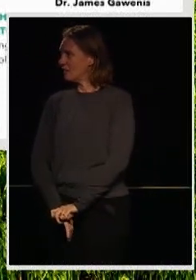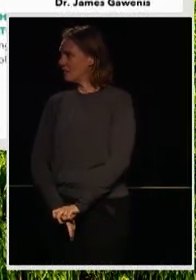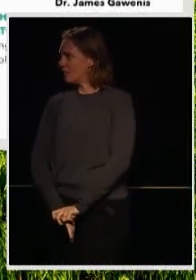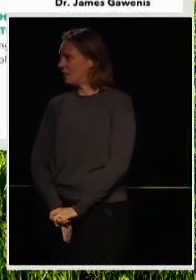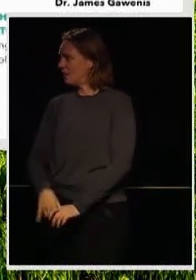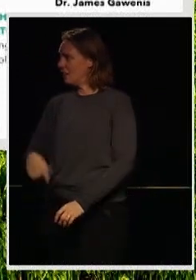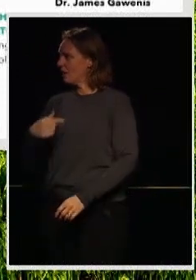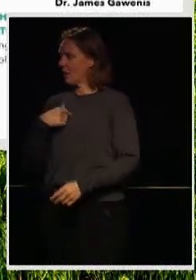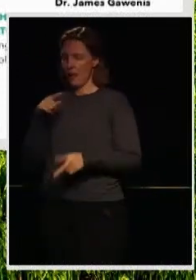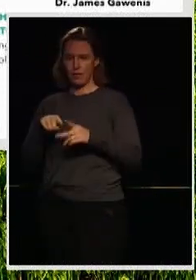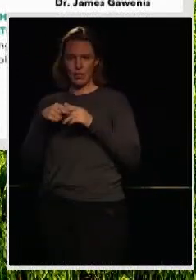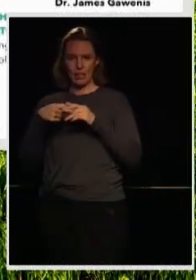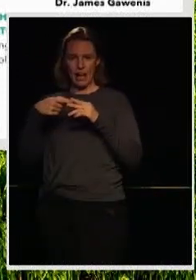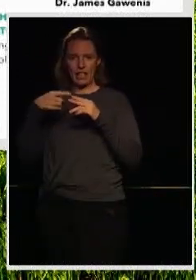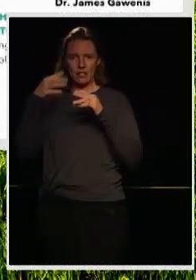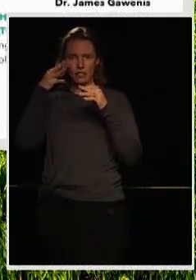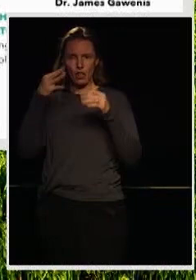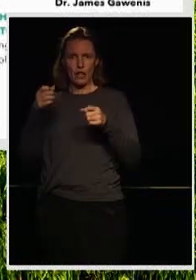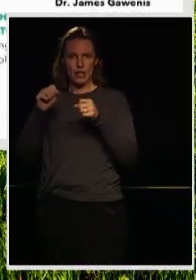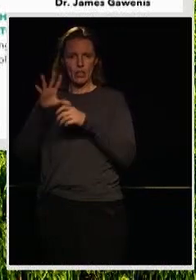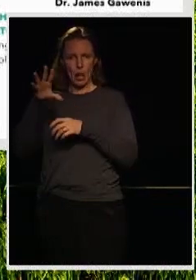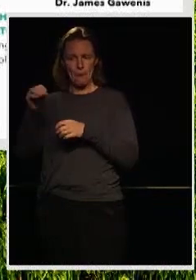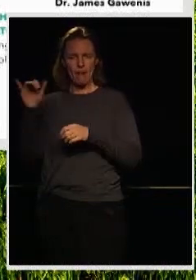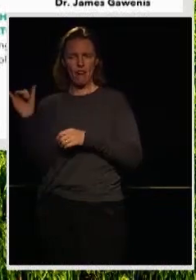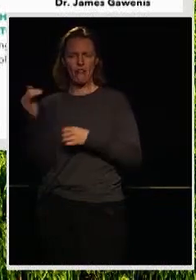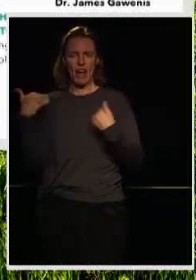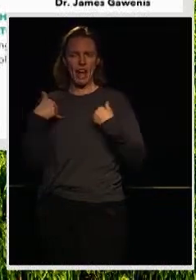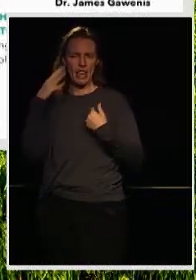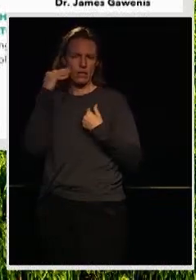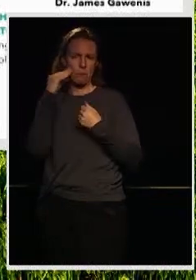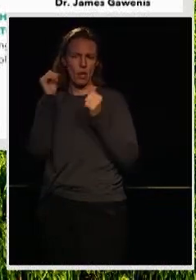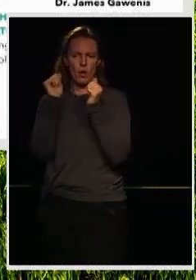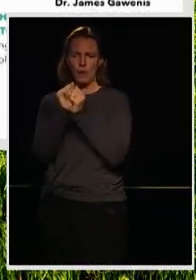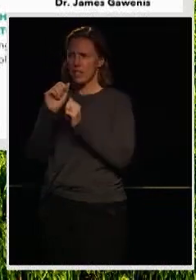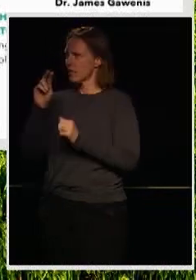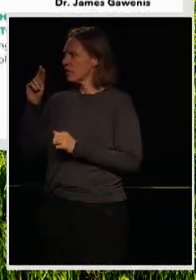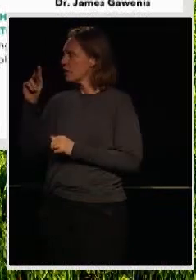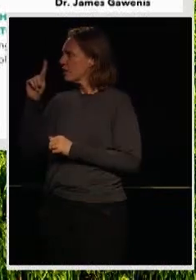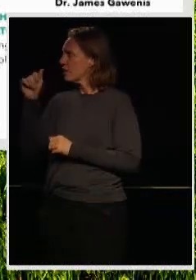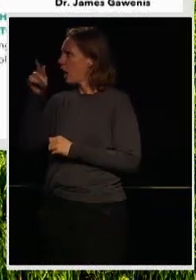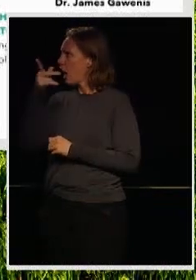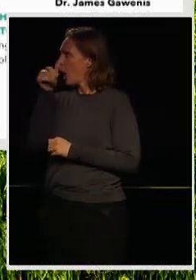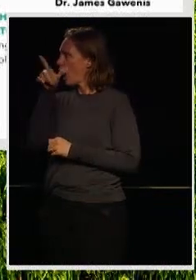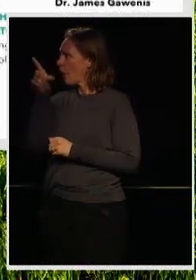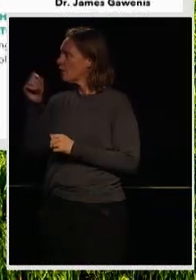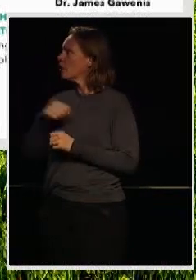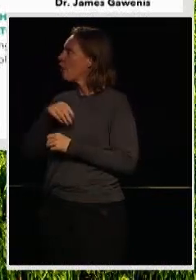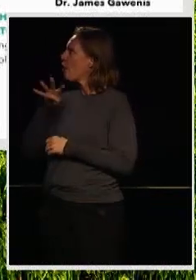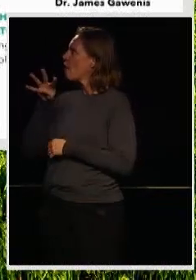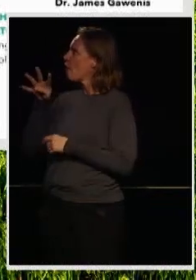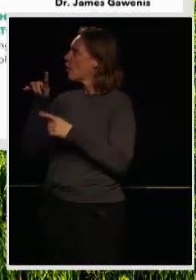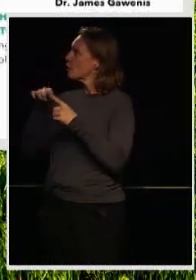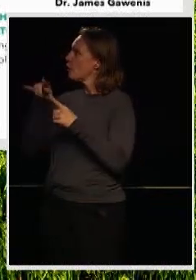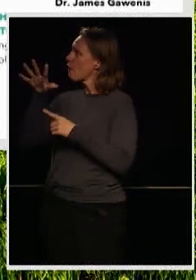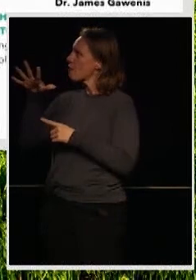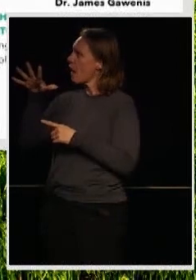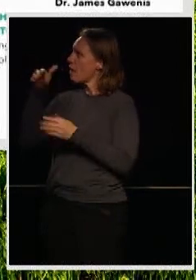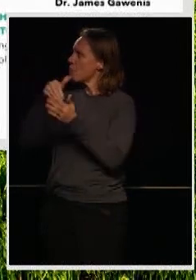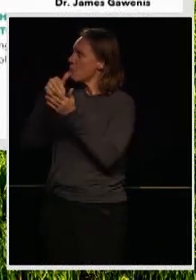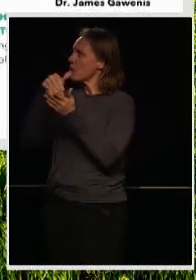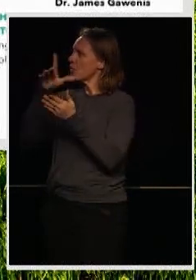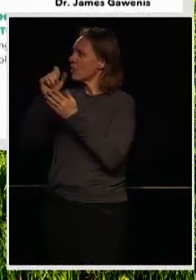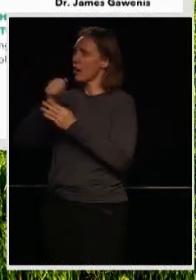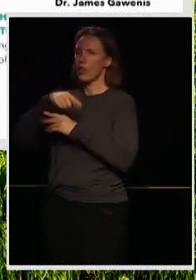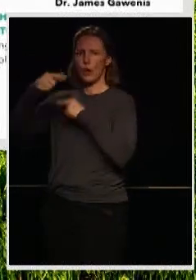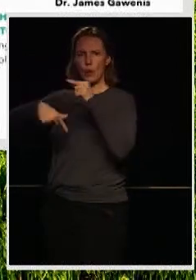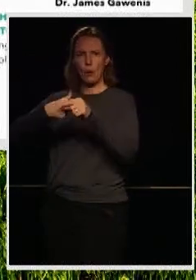So I decided to start this company. I've also had experience with Xylem, which is a $4 or $5 billion global water